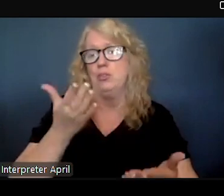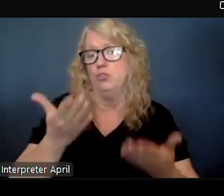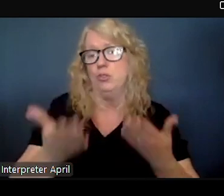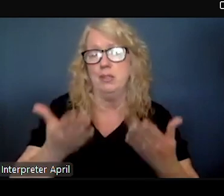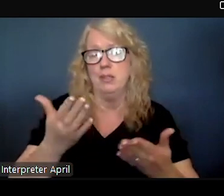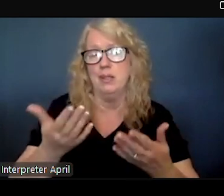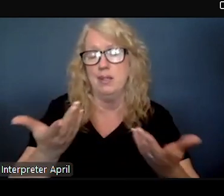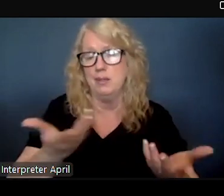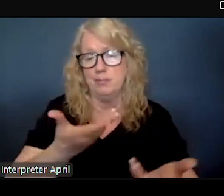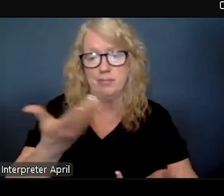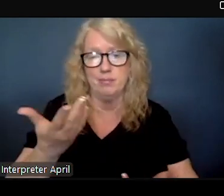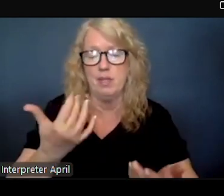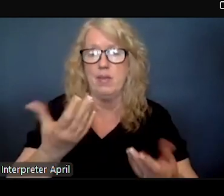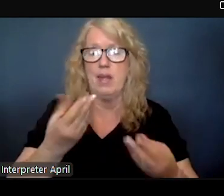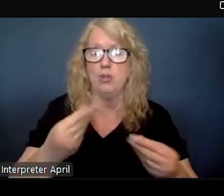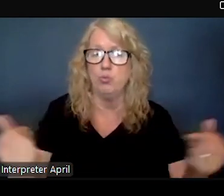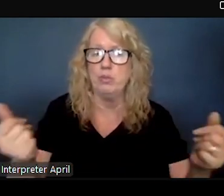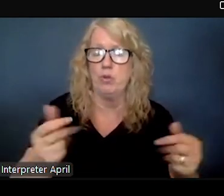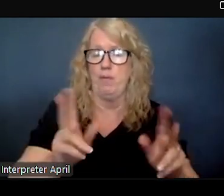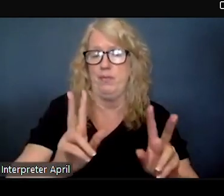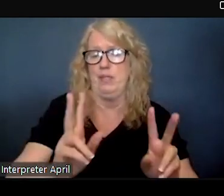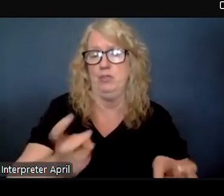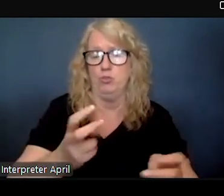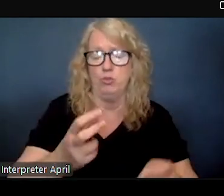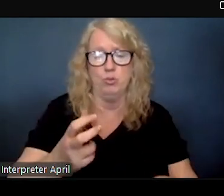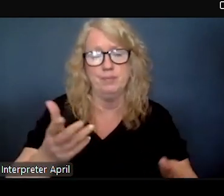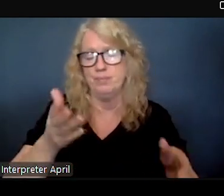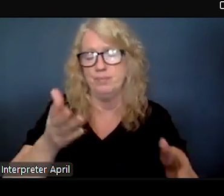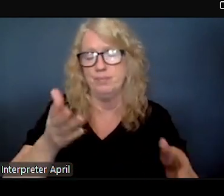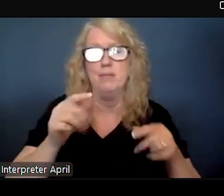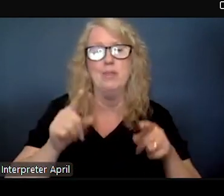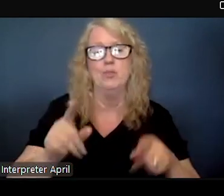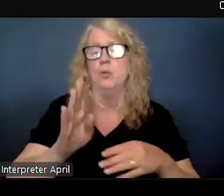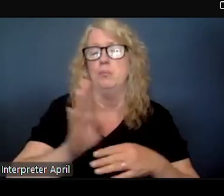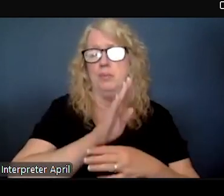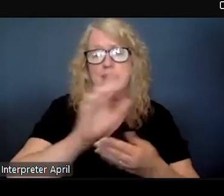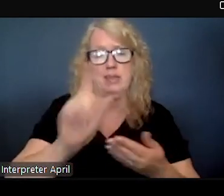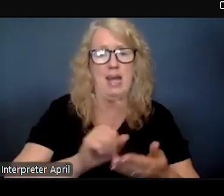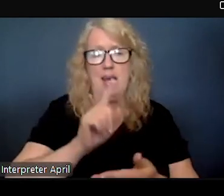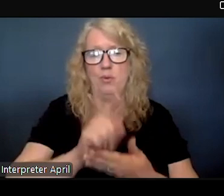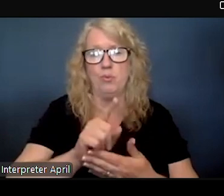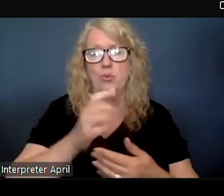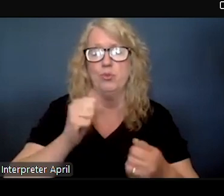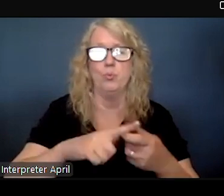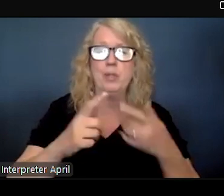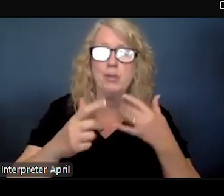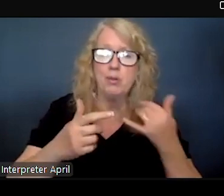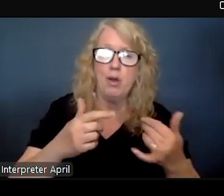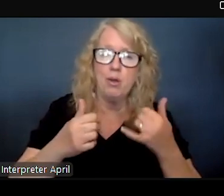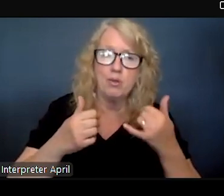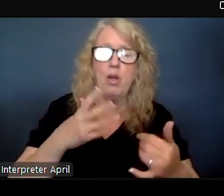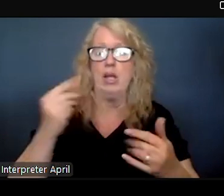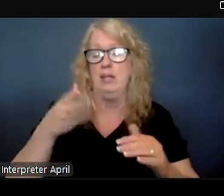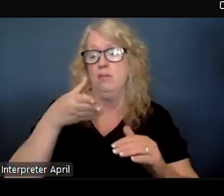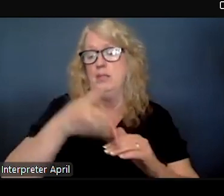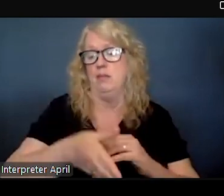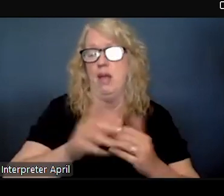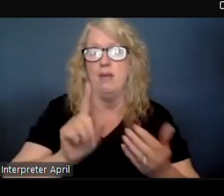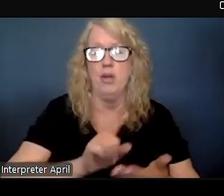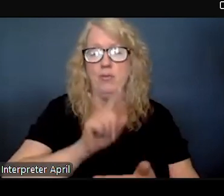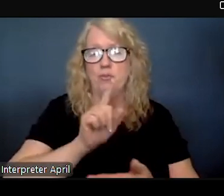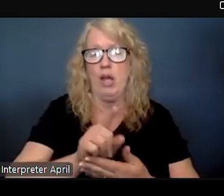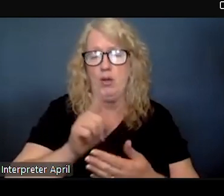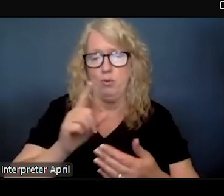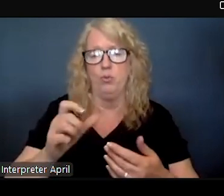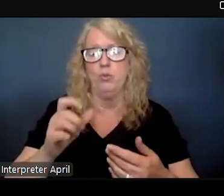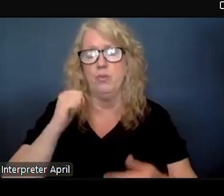resolve the issue. So definitely during business hours, we're calling. If it's after hours,